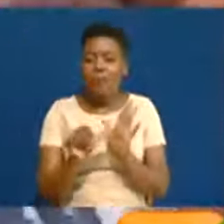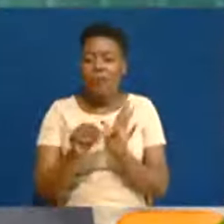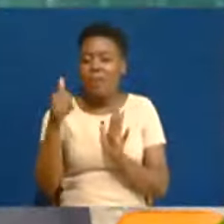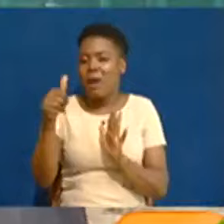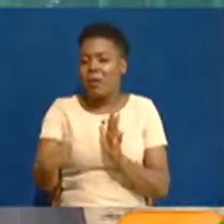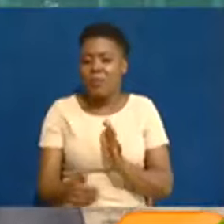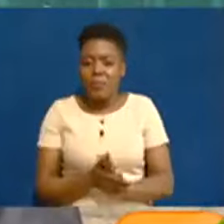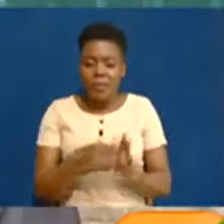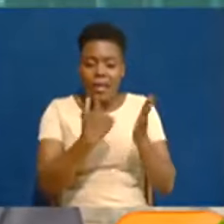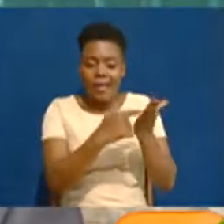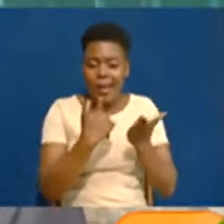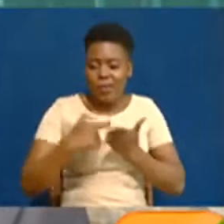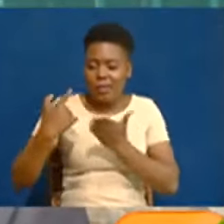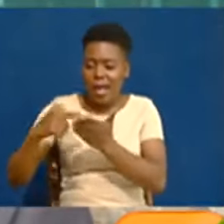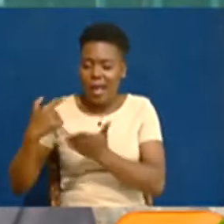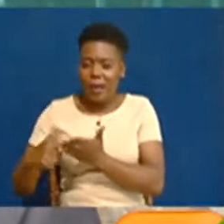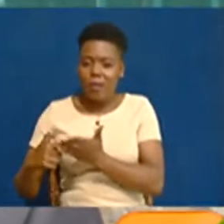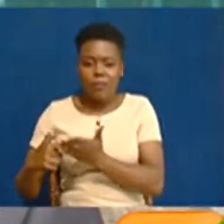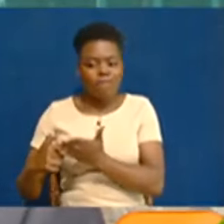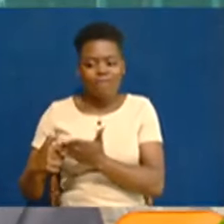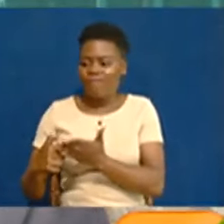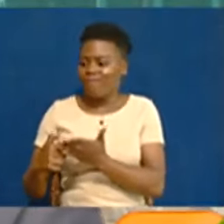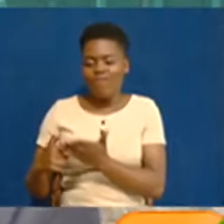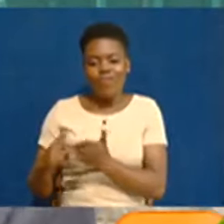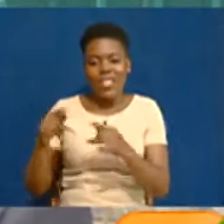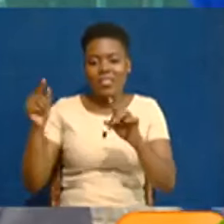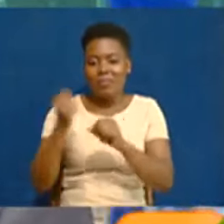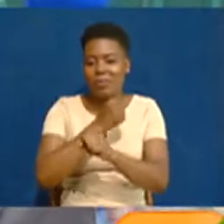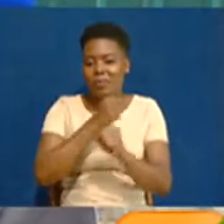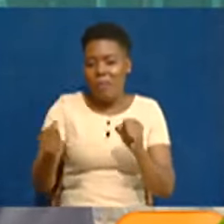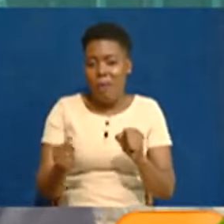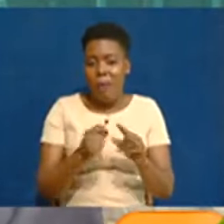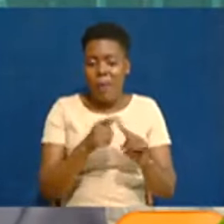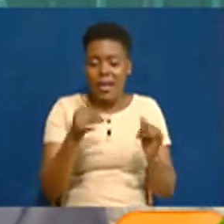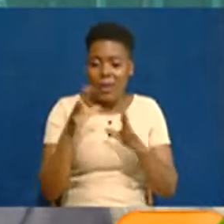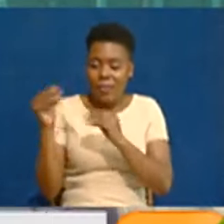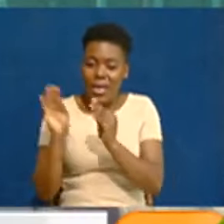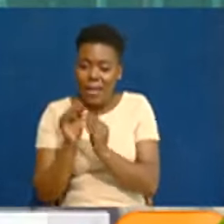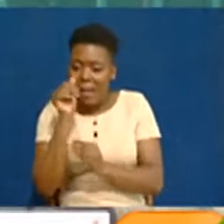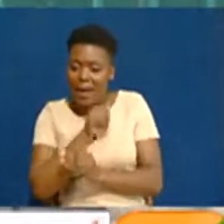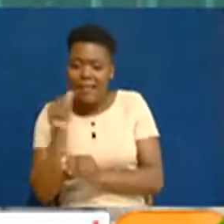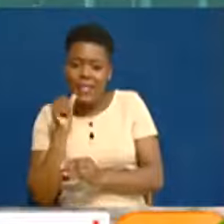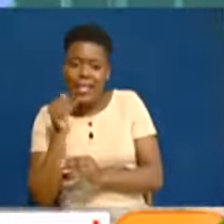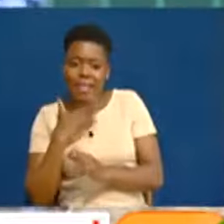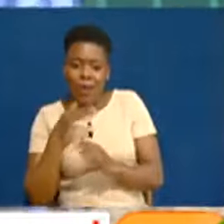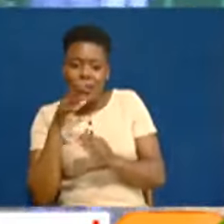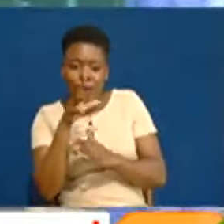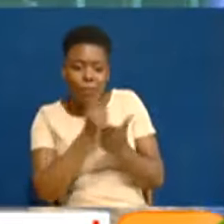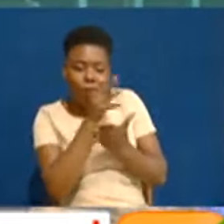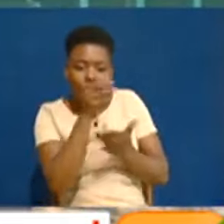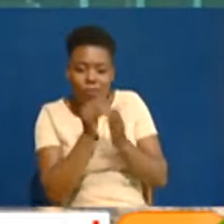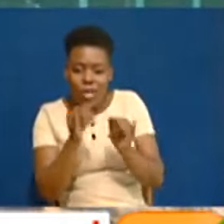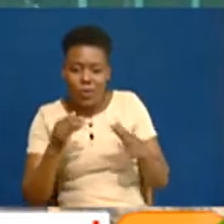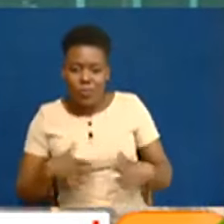governance. Dialogue seems to have gotten the idea like, what is the share that I get? What's in this for me? No, it's an